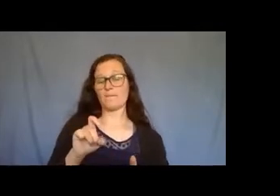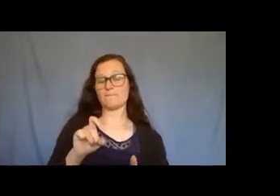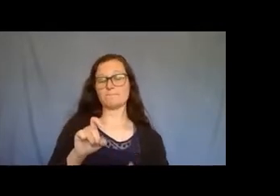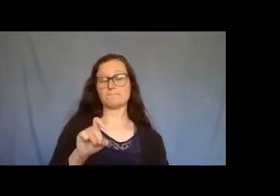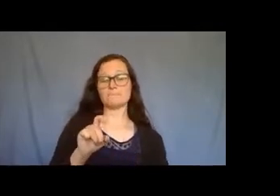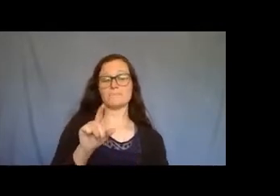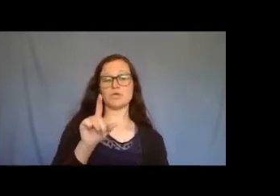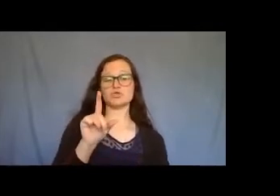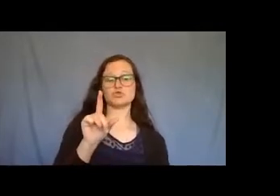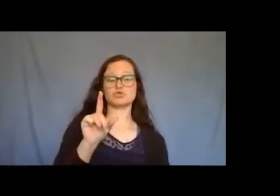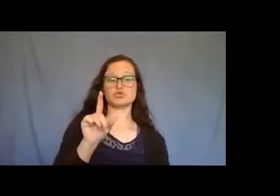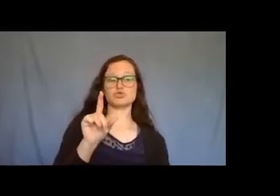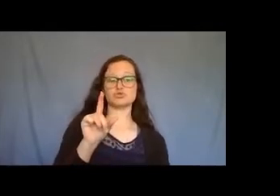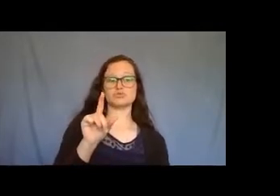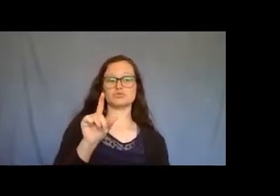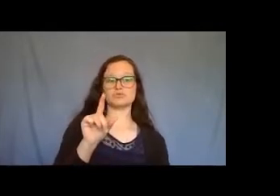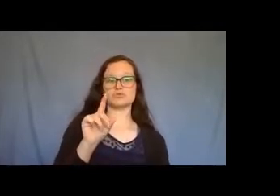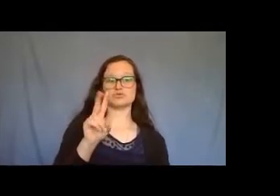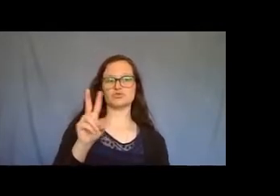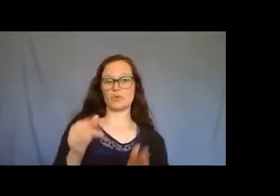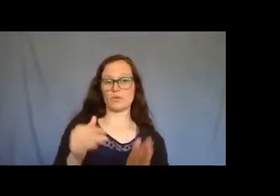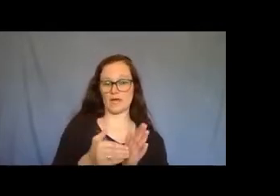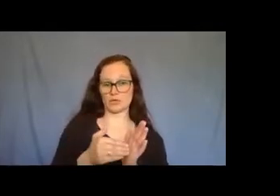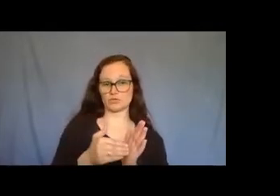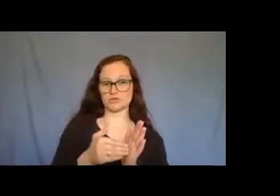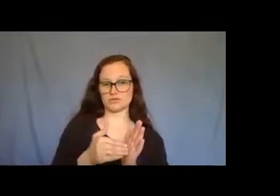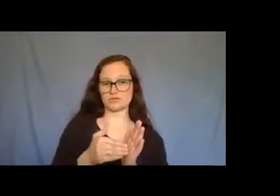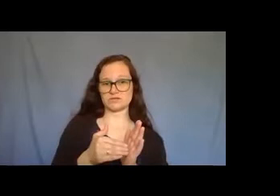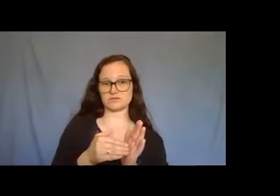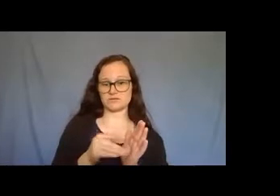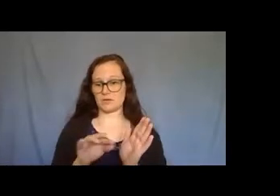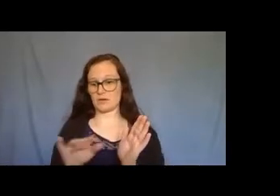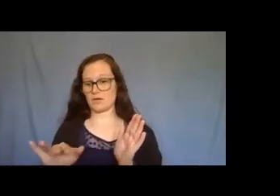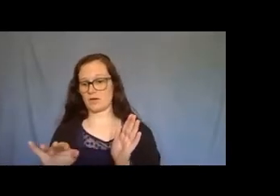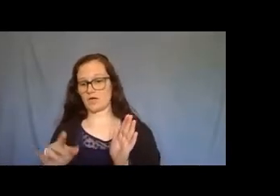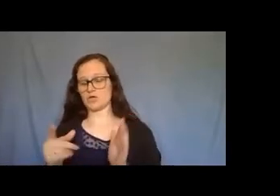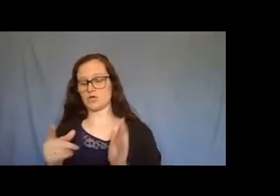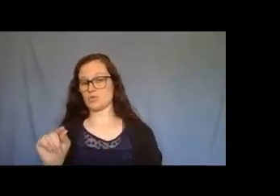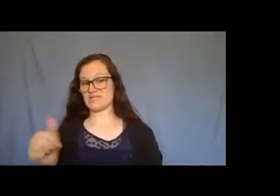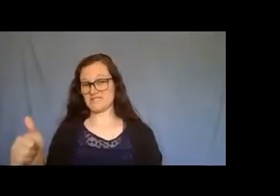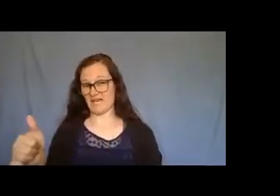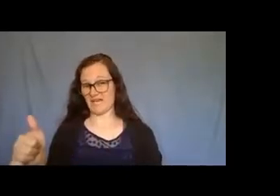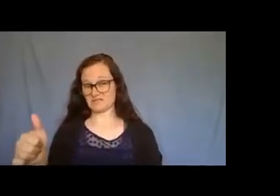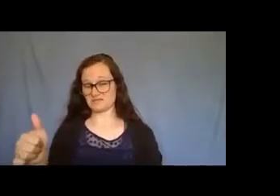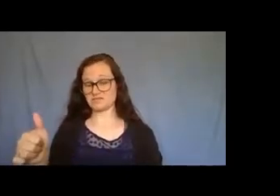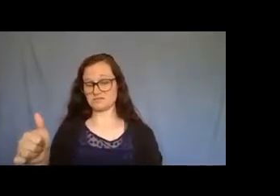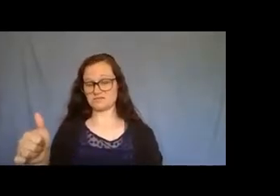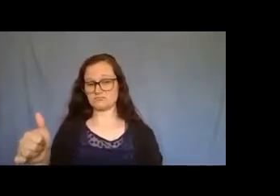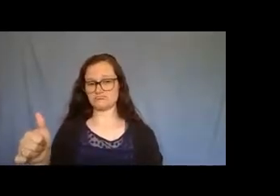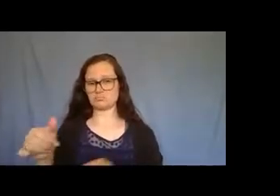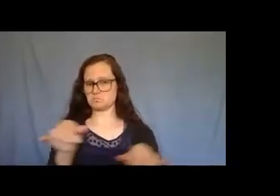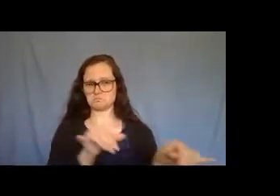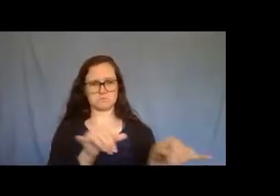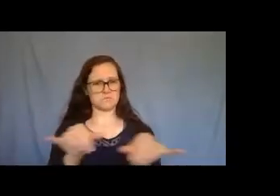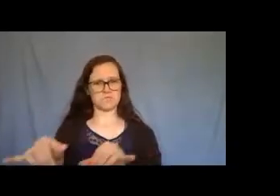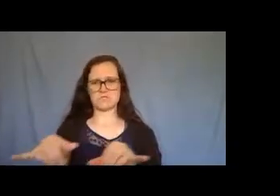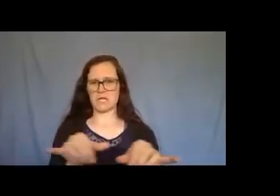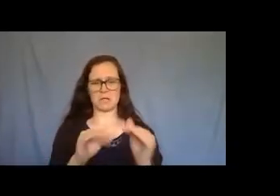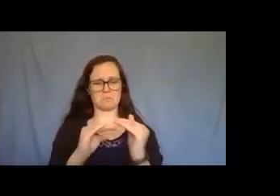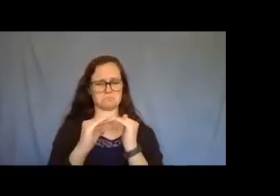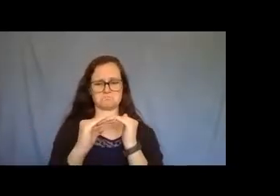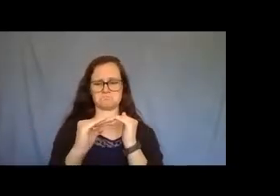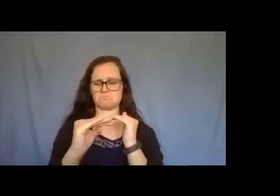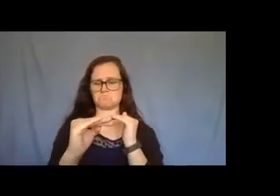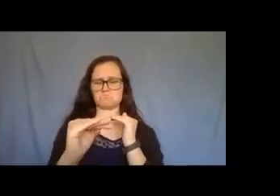2000 through what's available in 2010, they look pretty consistent. And then following